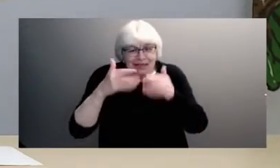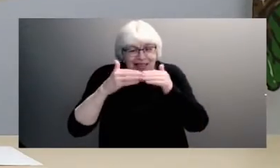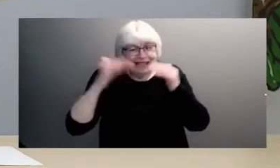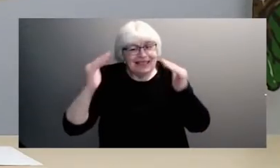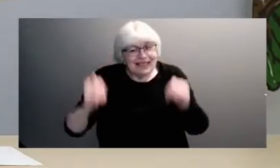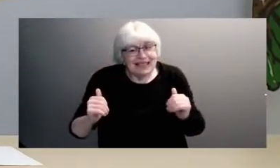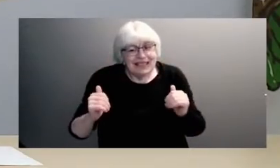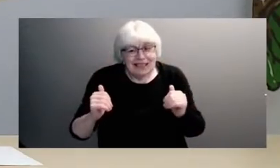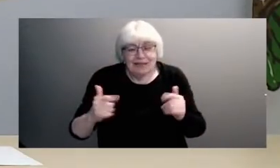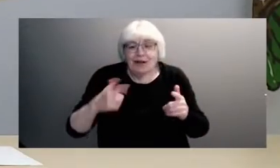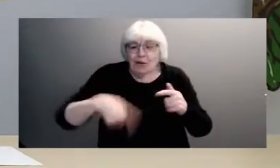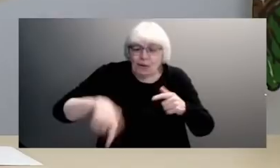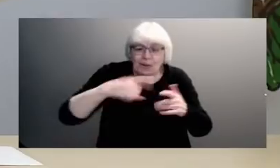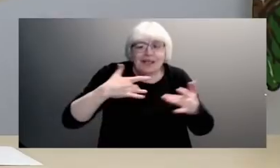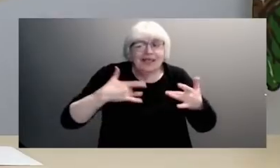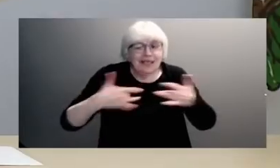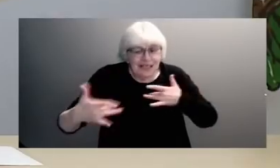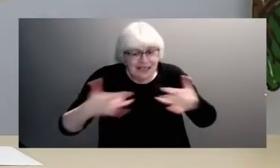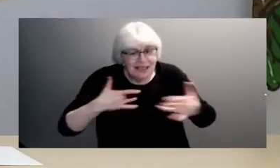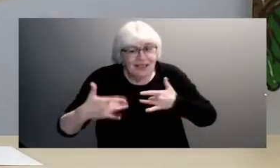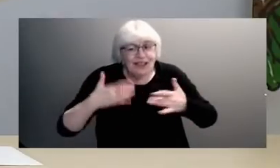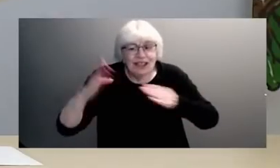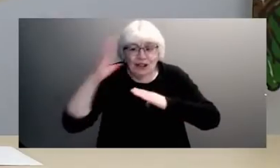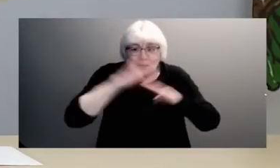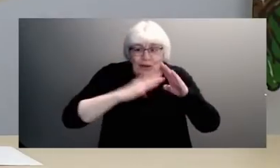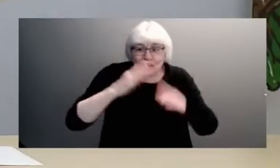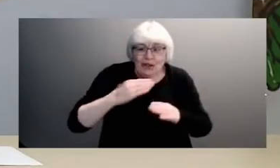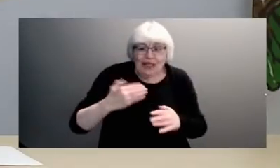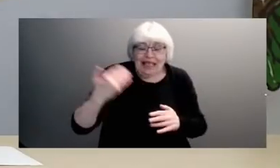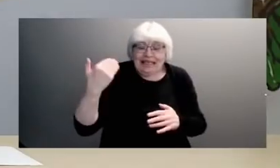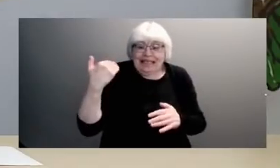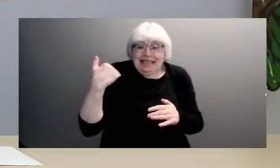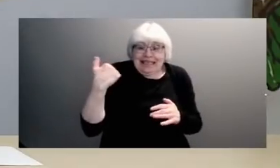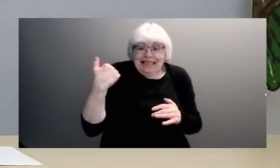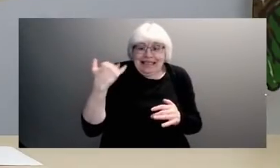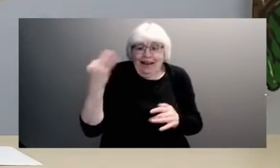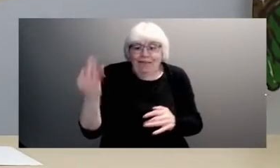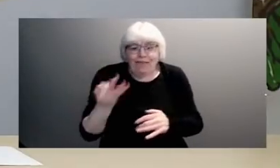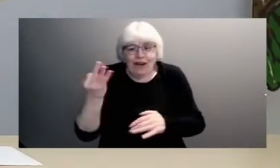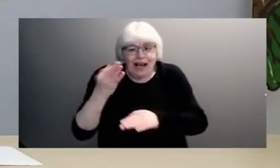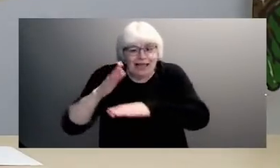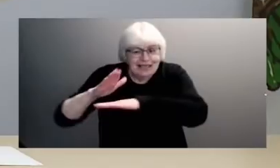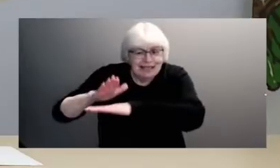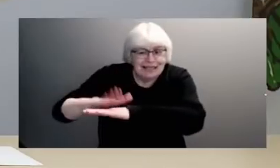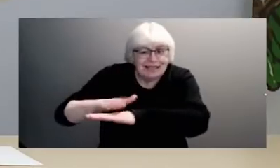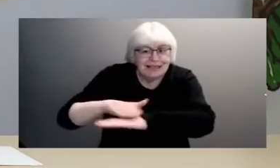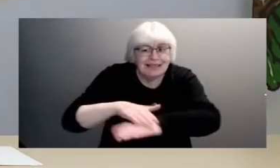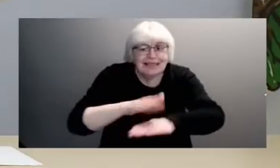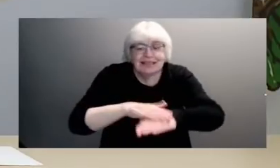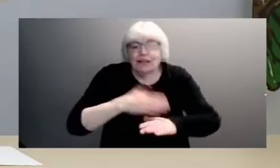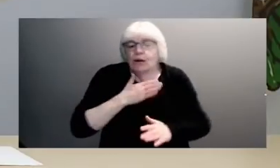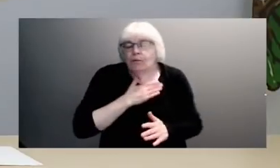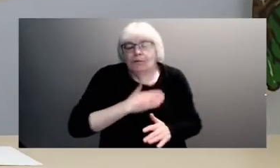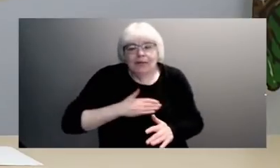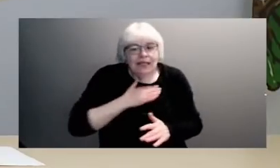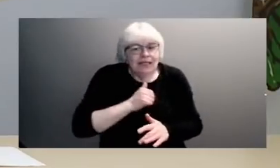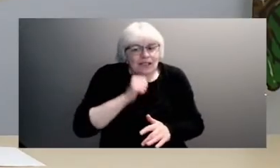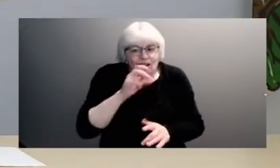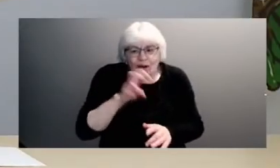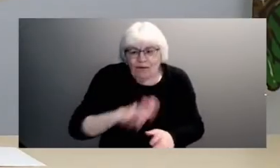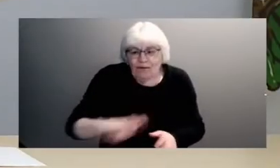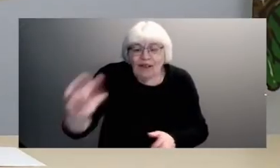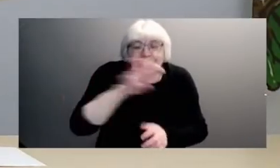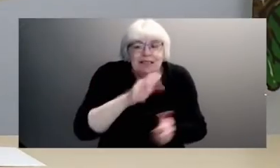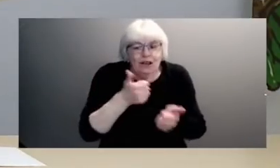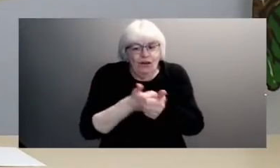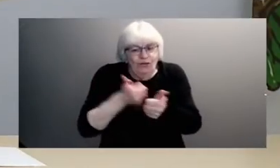the importance of limiting travel, following the post-travel testing regimen, and assessing your own risk when deciding to attend personal